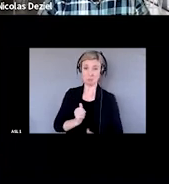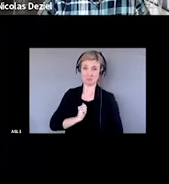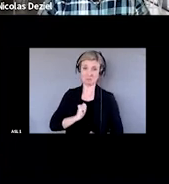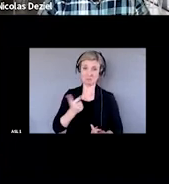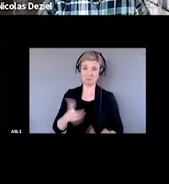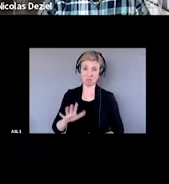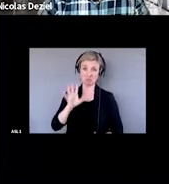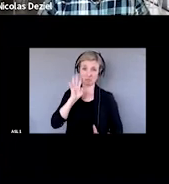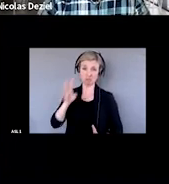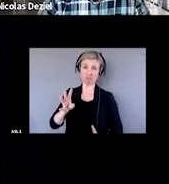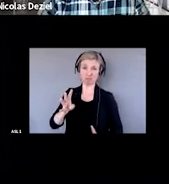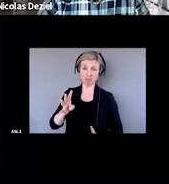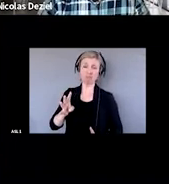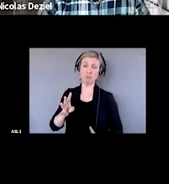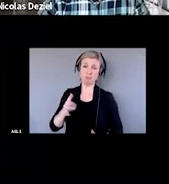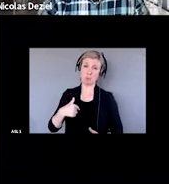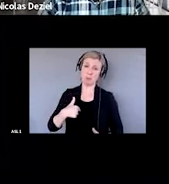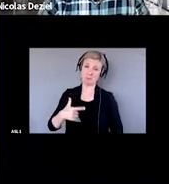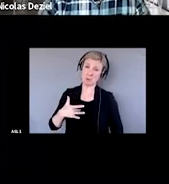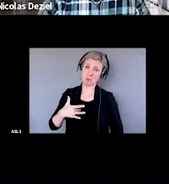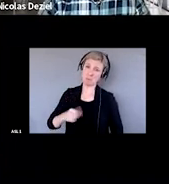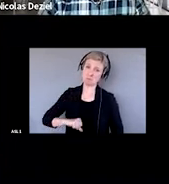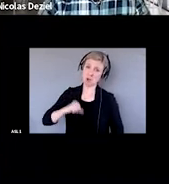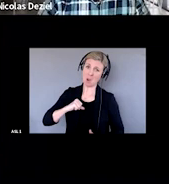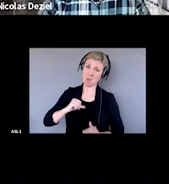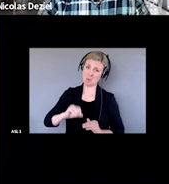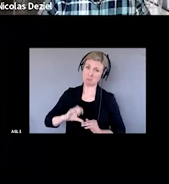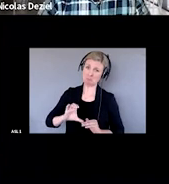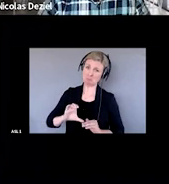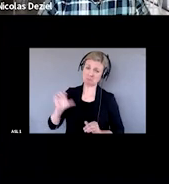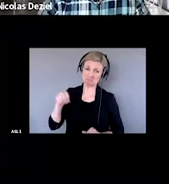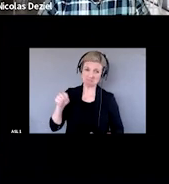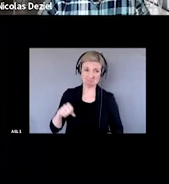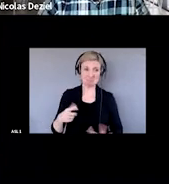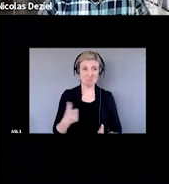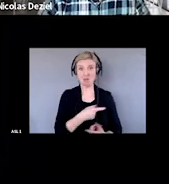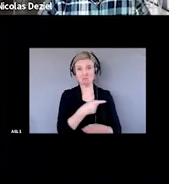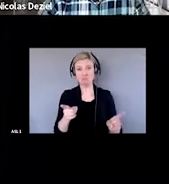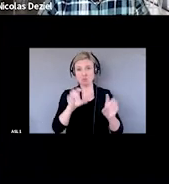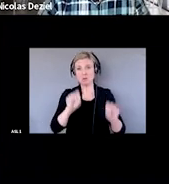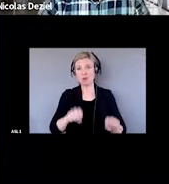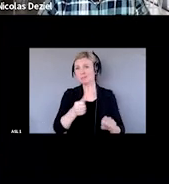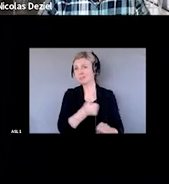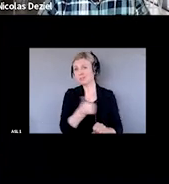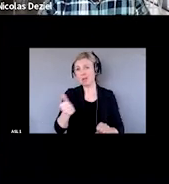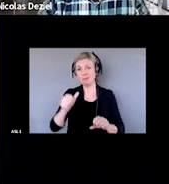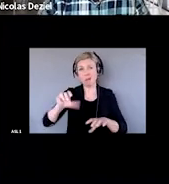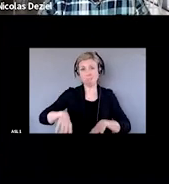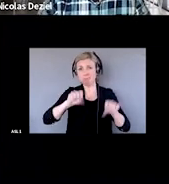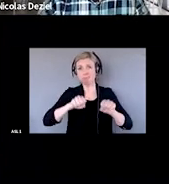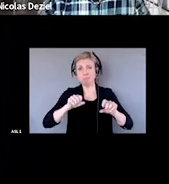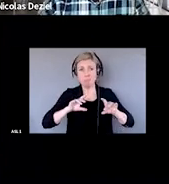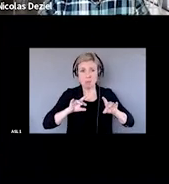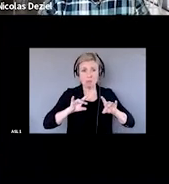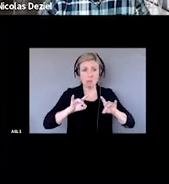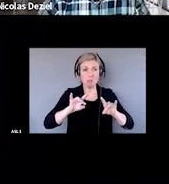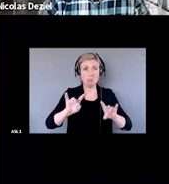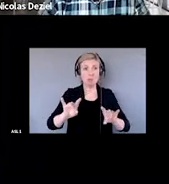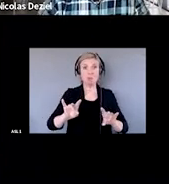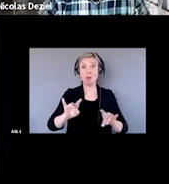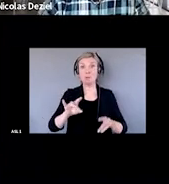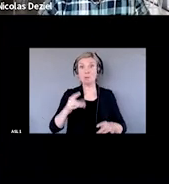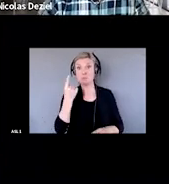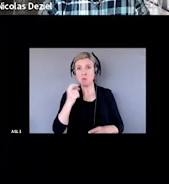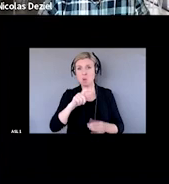20-minute long courses that you can take. They're at your own pace. There's no grading. So it's, you know, just do the course at your